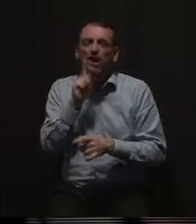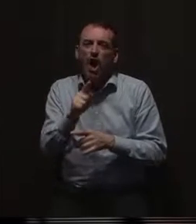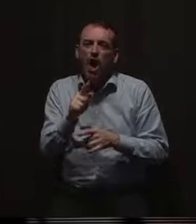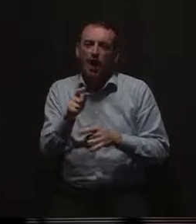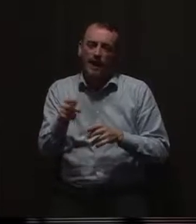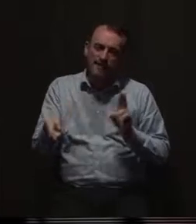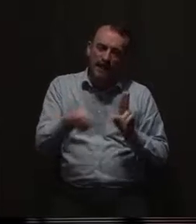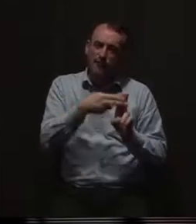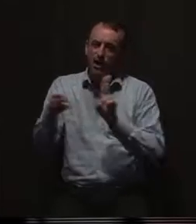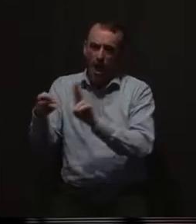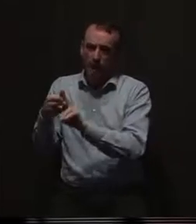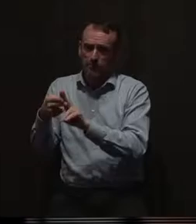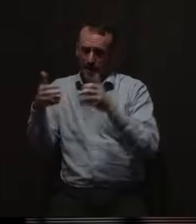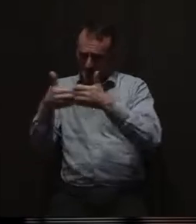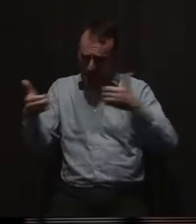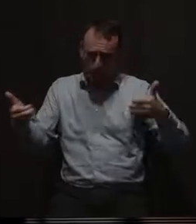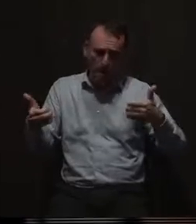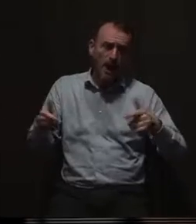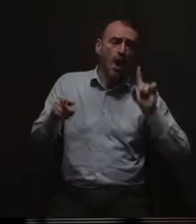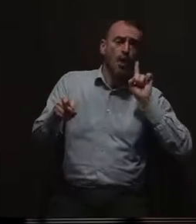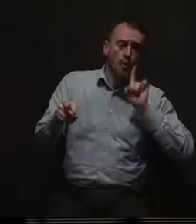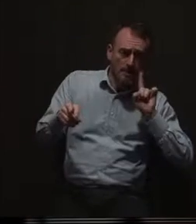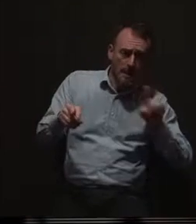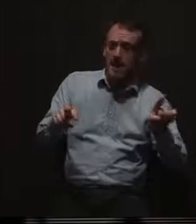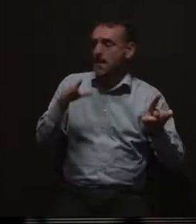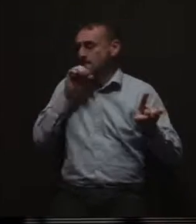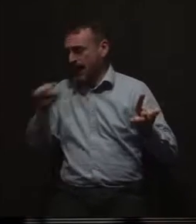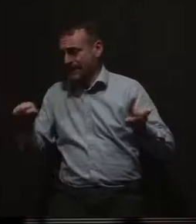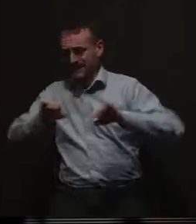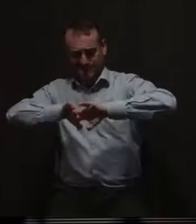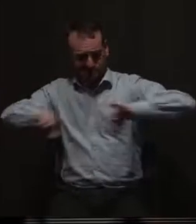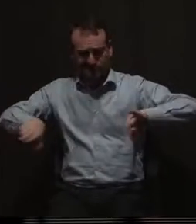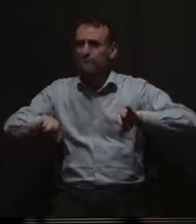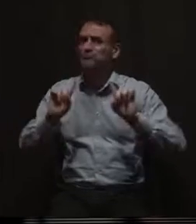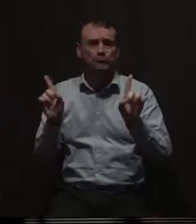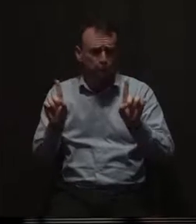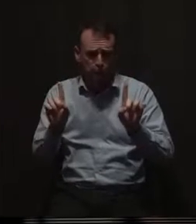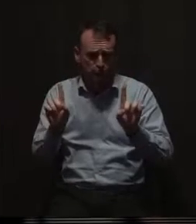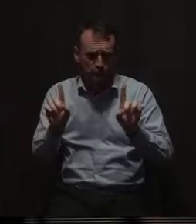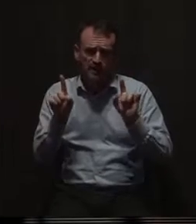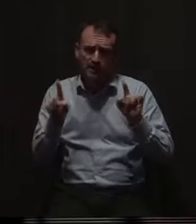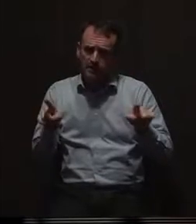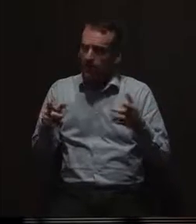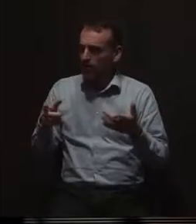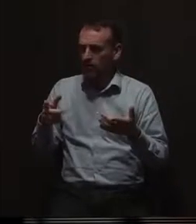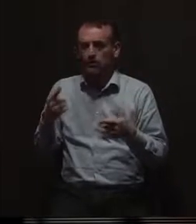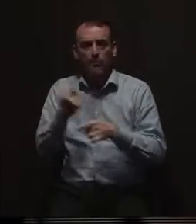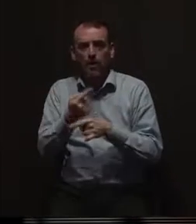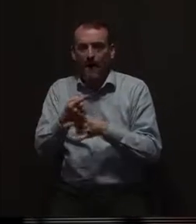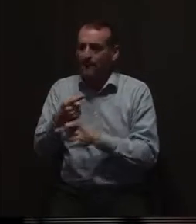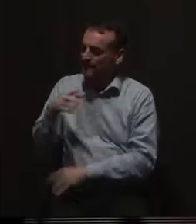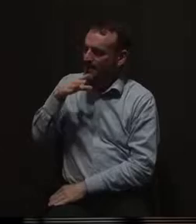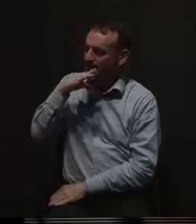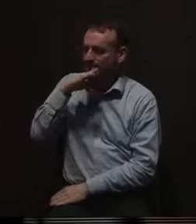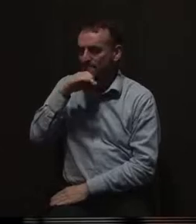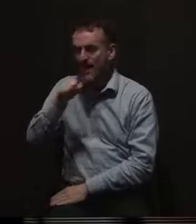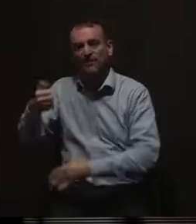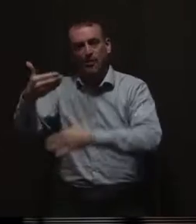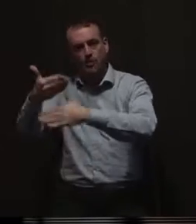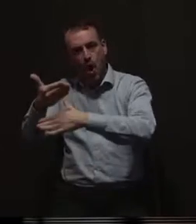And so we kind of, we say women's work and women's voices are, well,